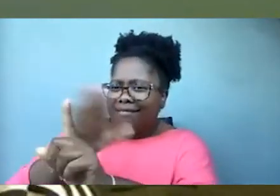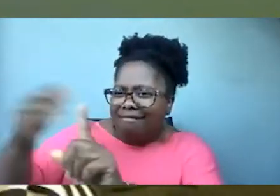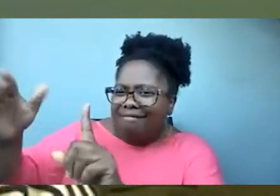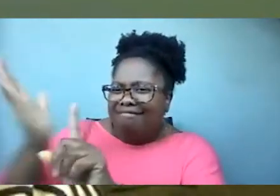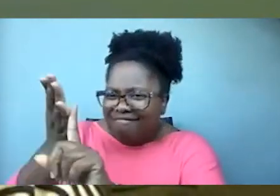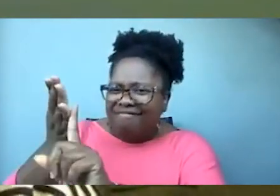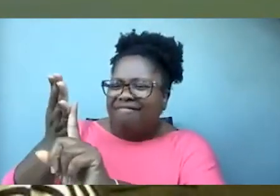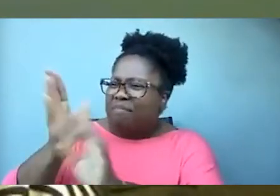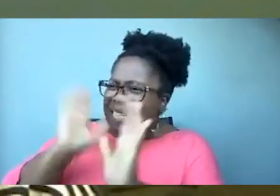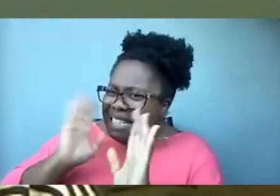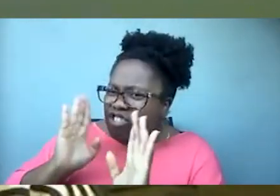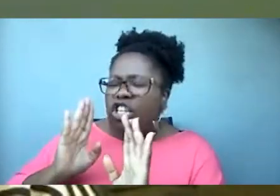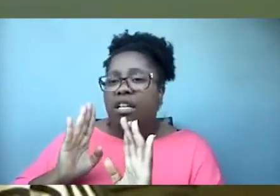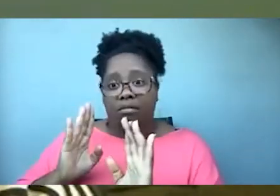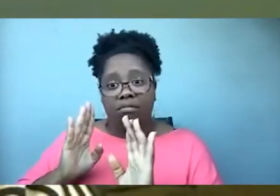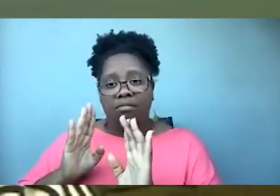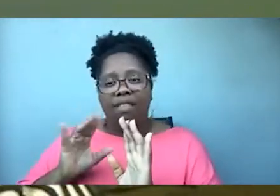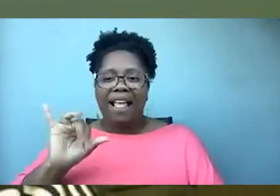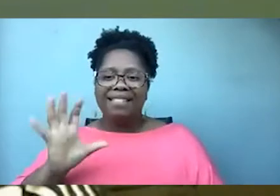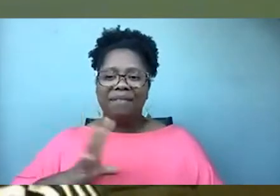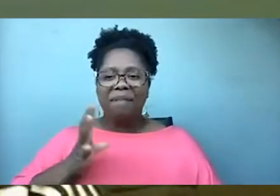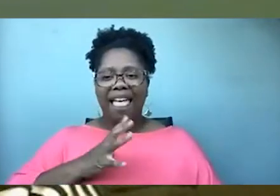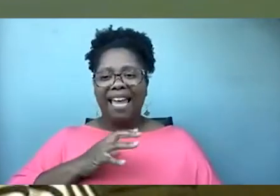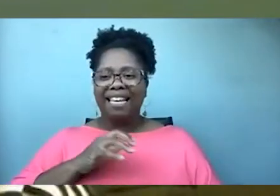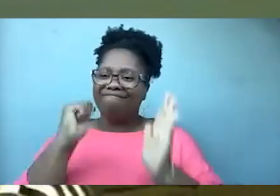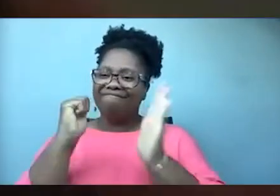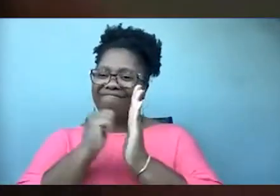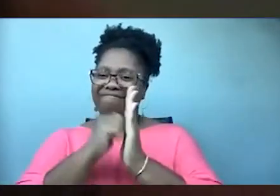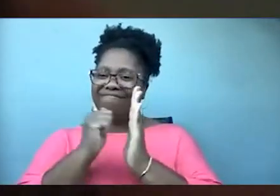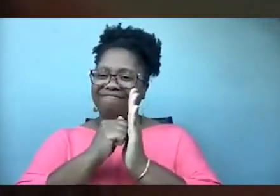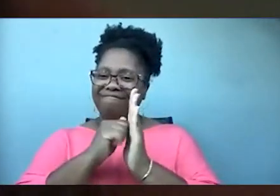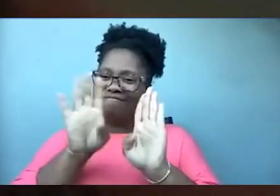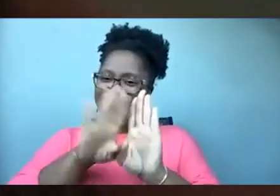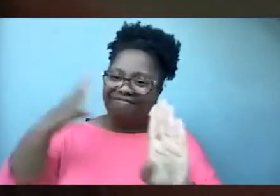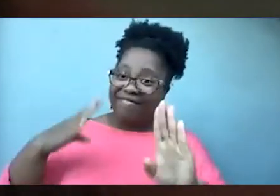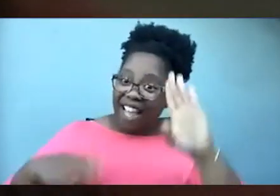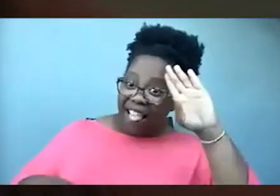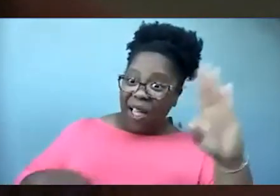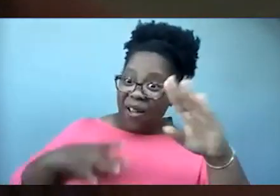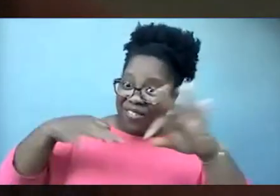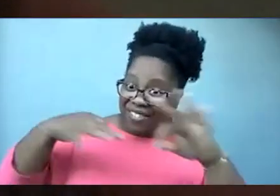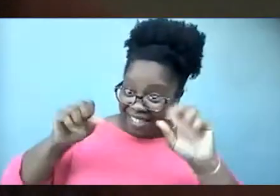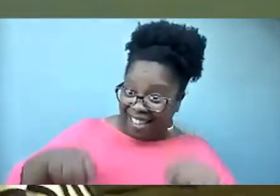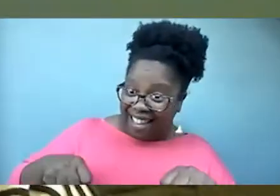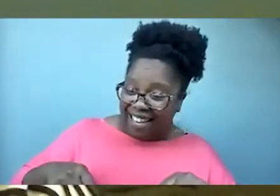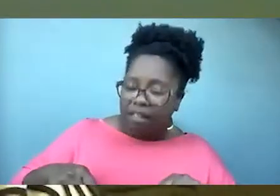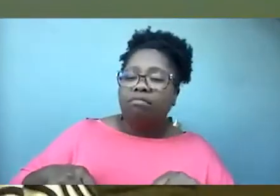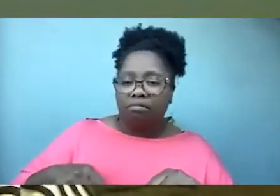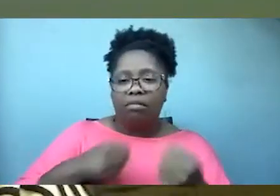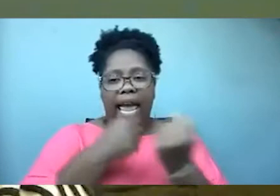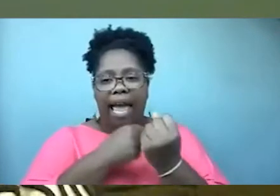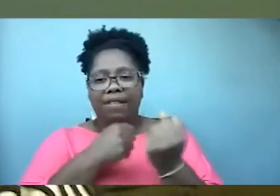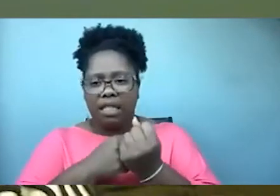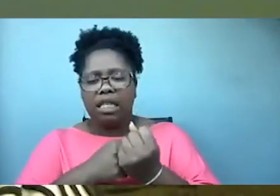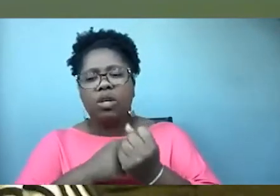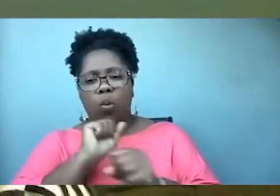There's another part of advocacy work that requires kicking doors in and doing the work anyway, in spite of your unwillingness